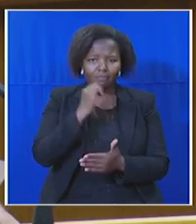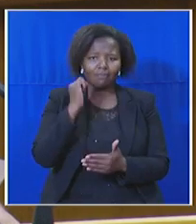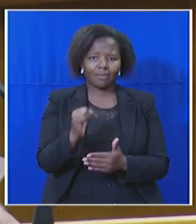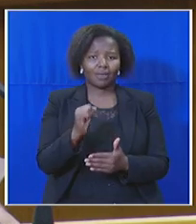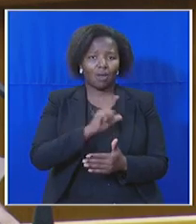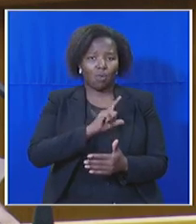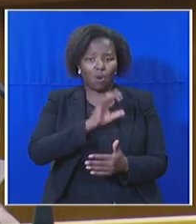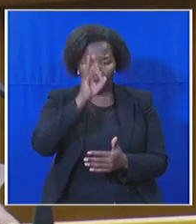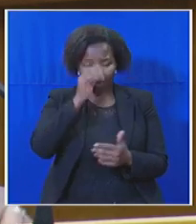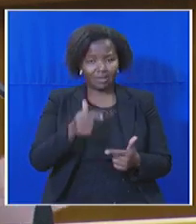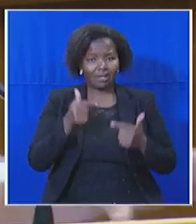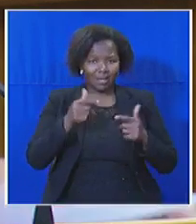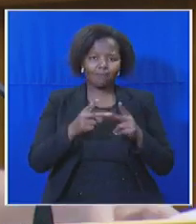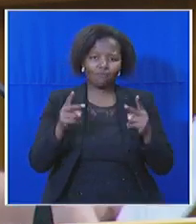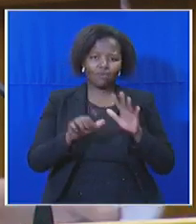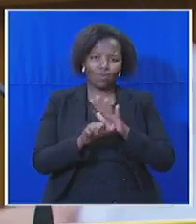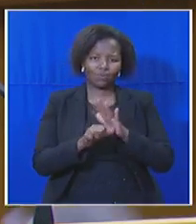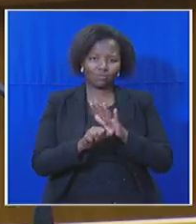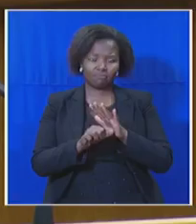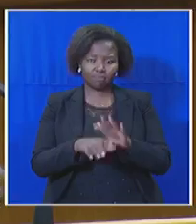police lives matter.